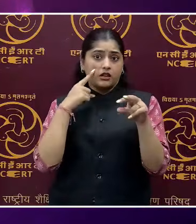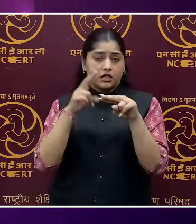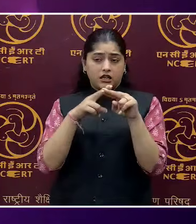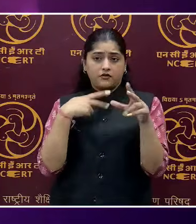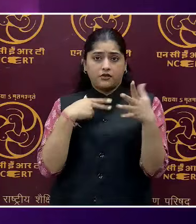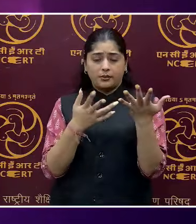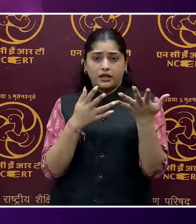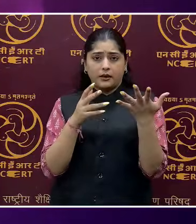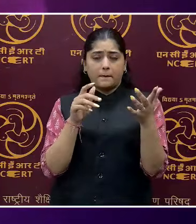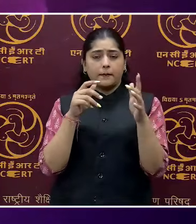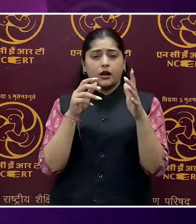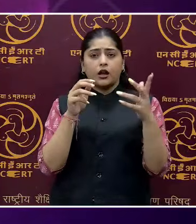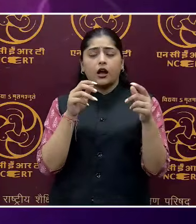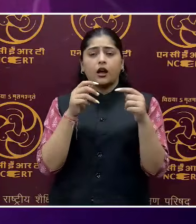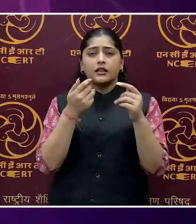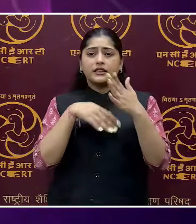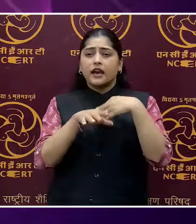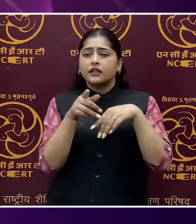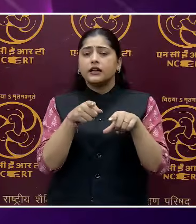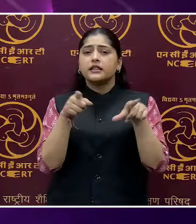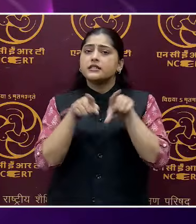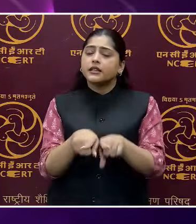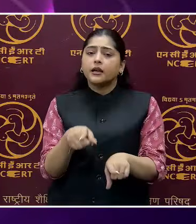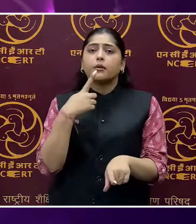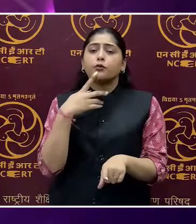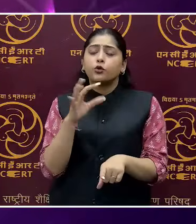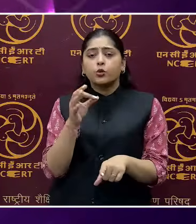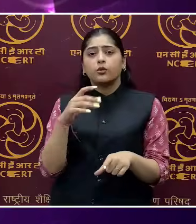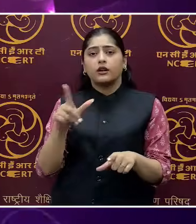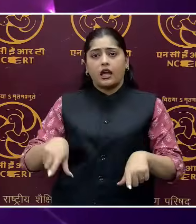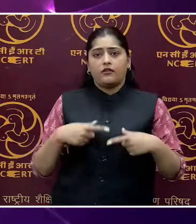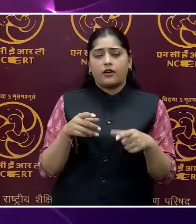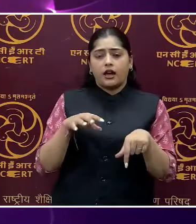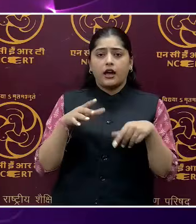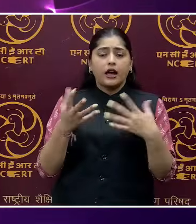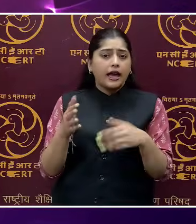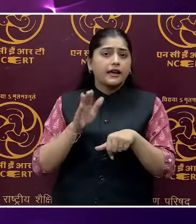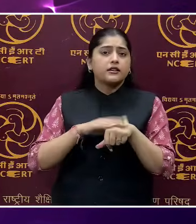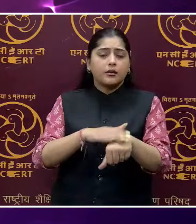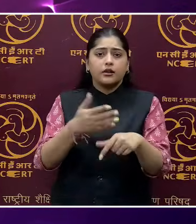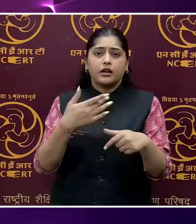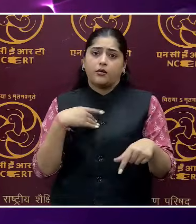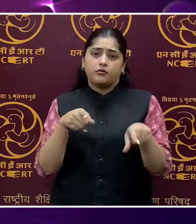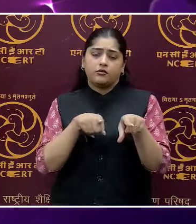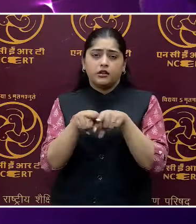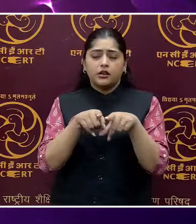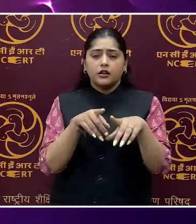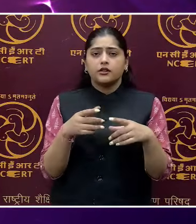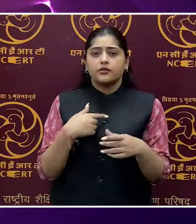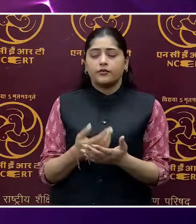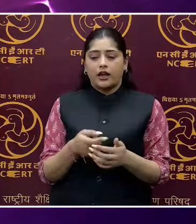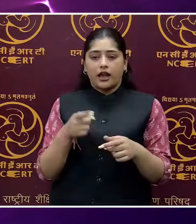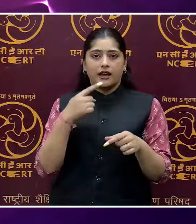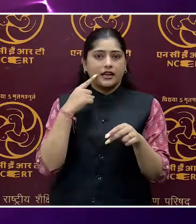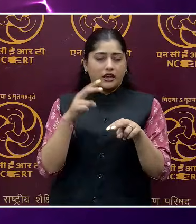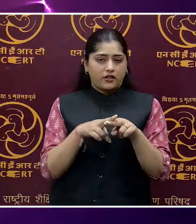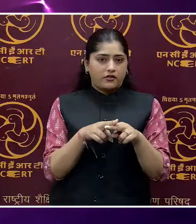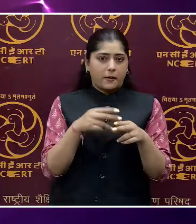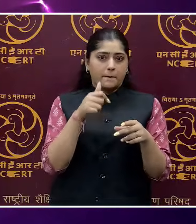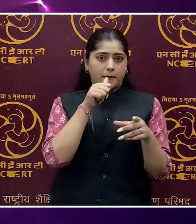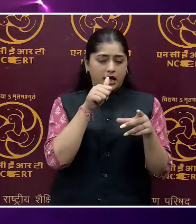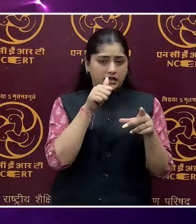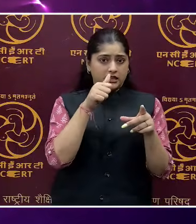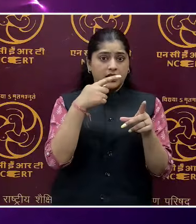get compressed. So this is also the real life example of this experiment. And yes, bottle filled with water, we did not be able